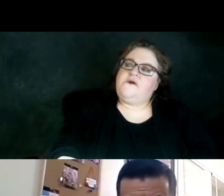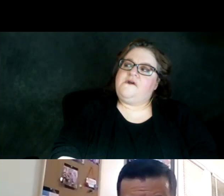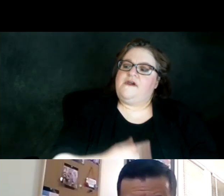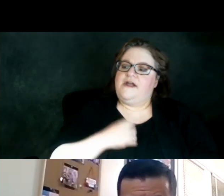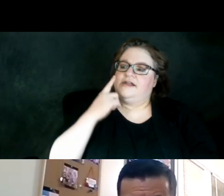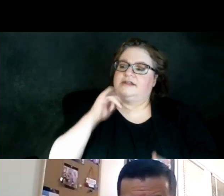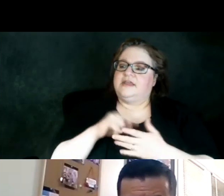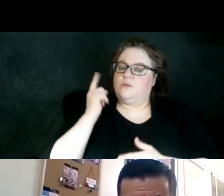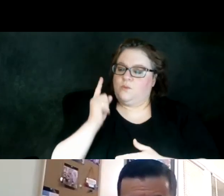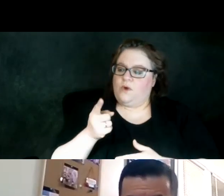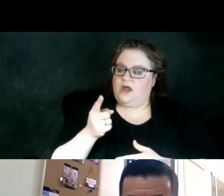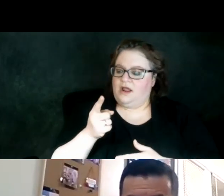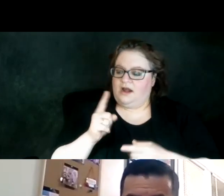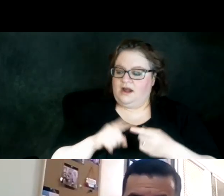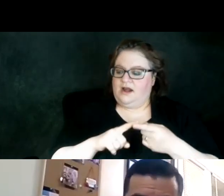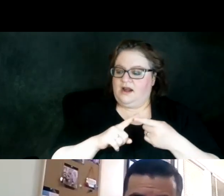one,